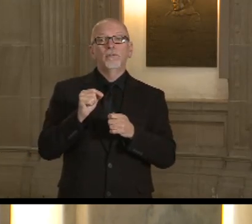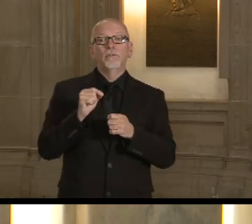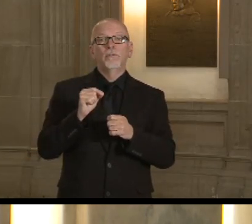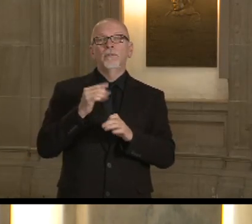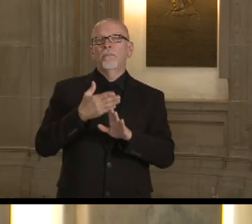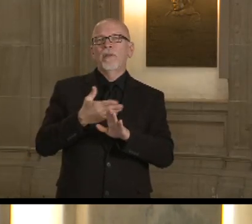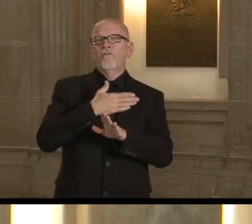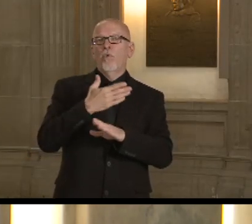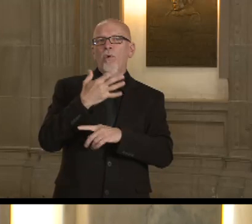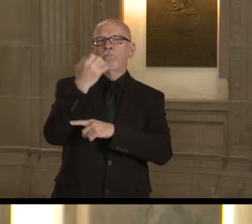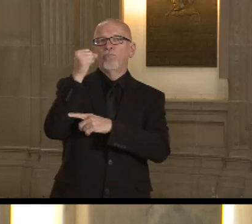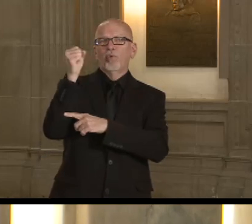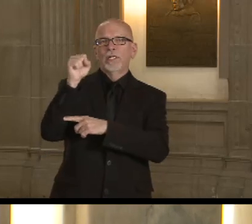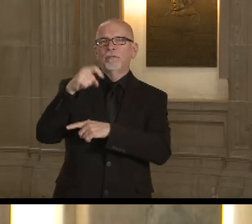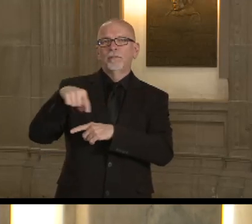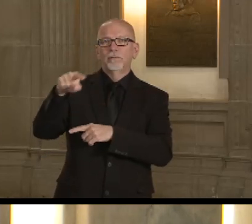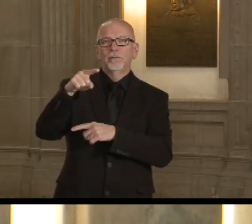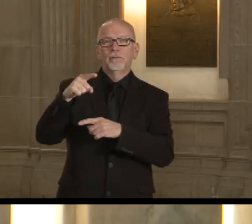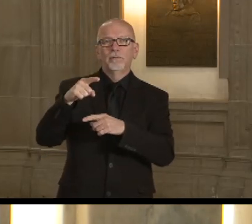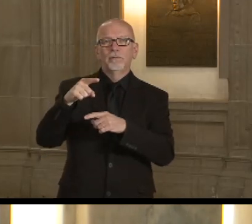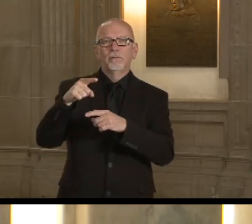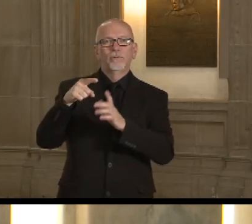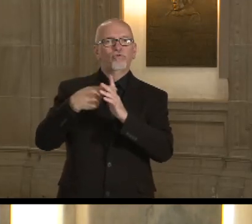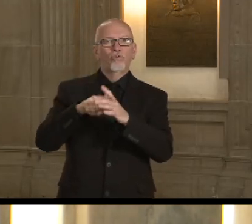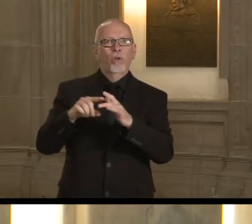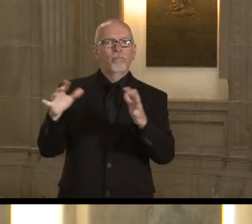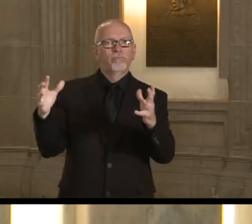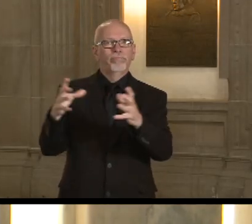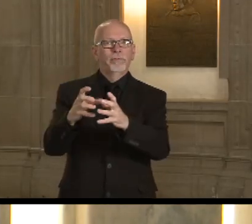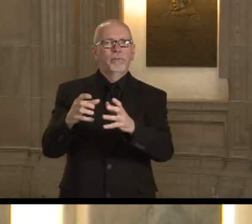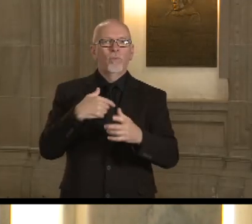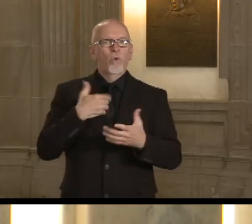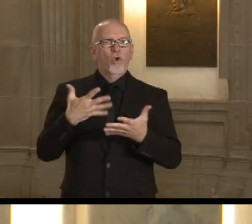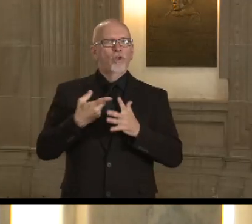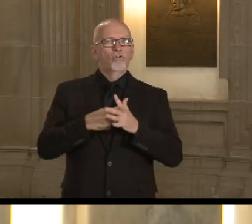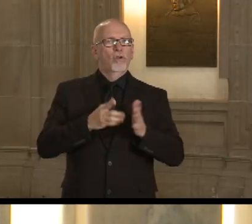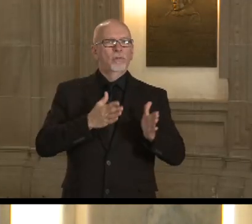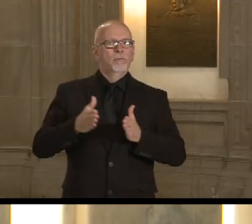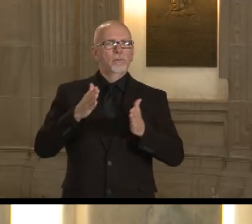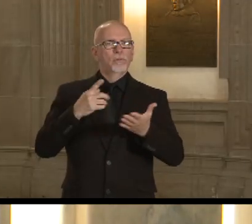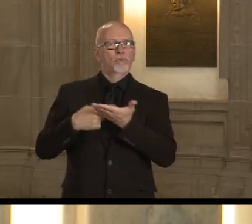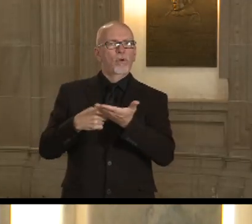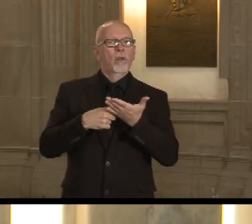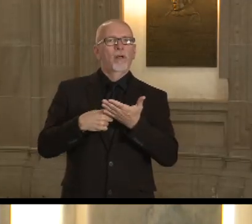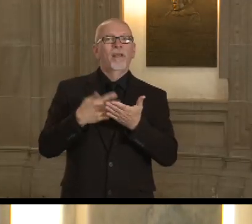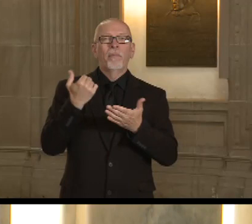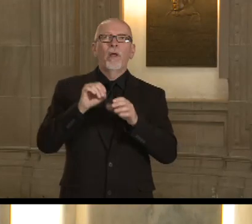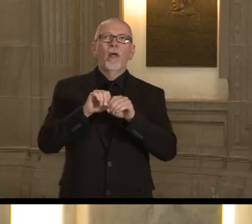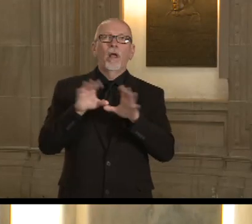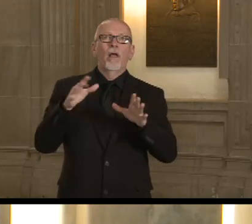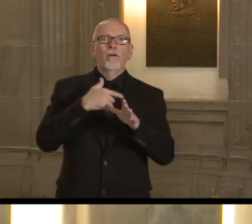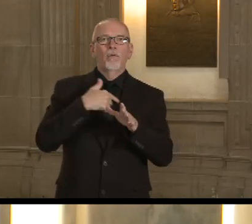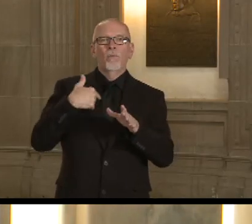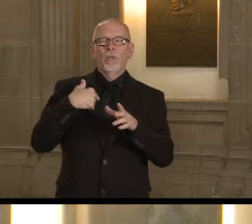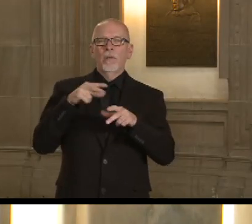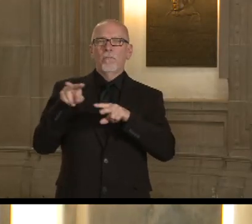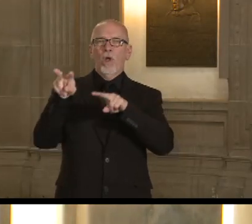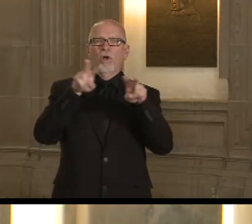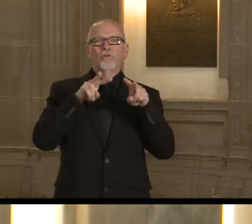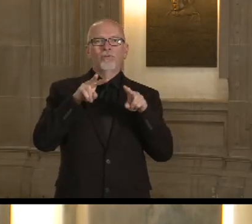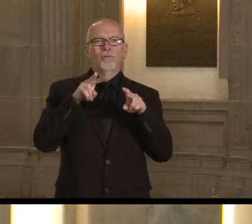before the protests were even assembled. Because obviously we were